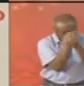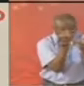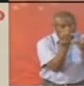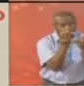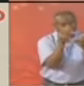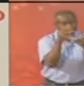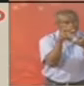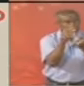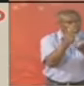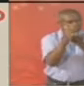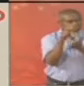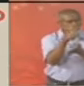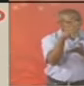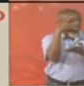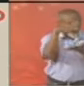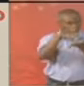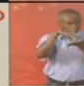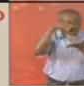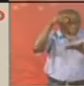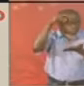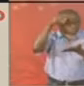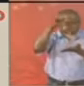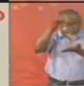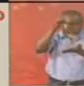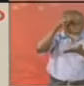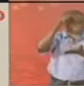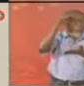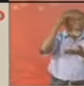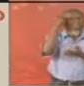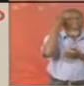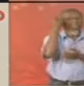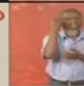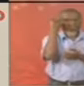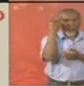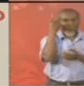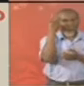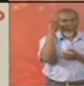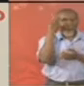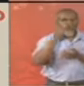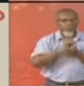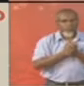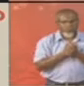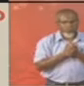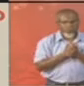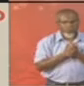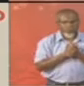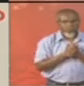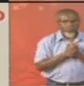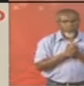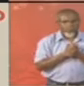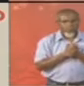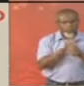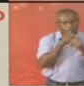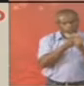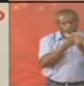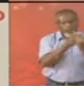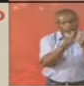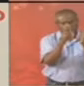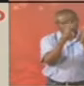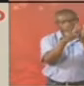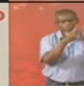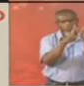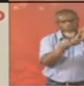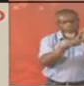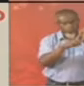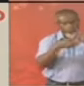and continue to advocate for those sensible behaviors, for adherence to the new normal as we continue to reduce the